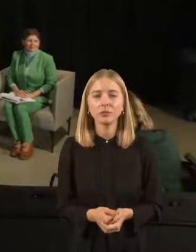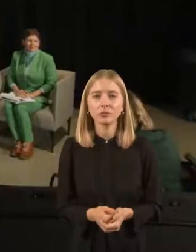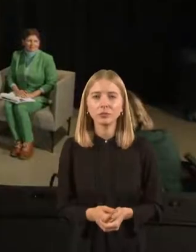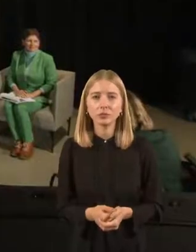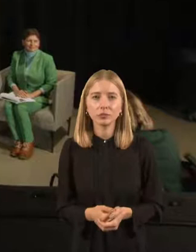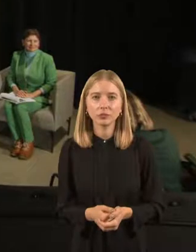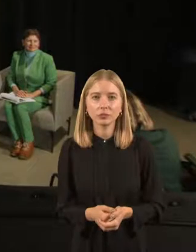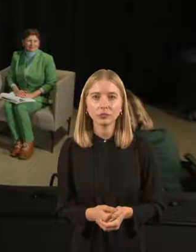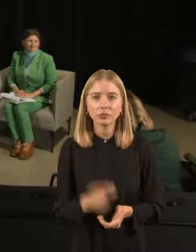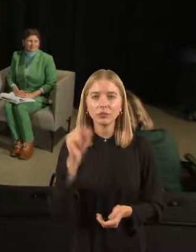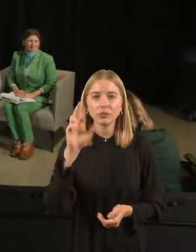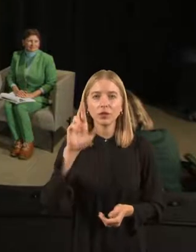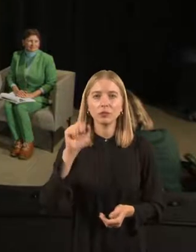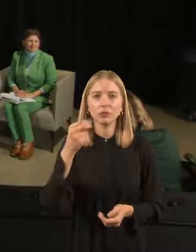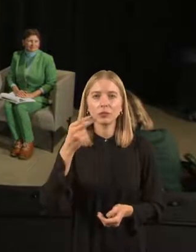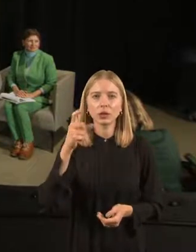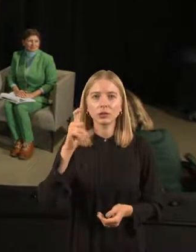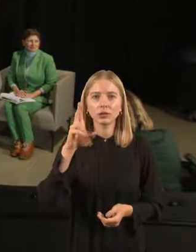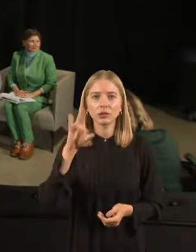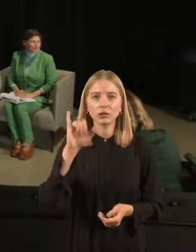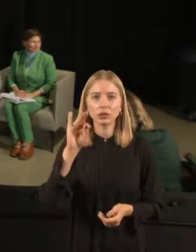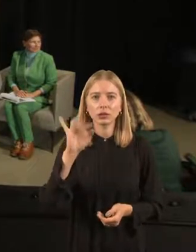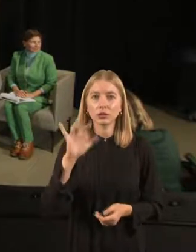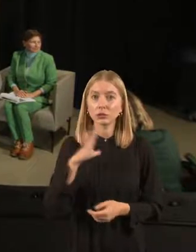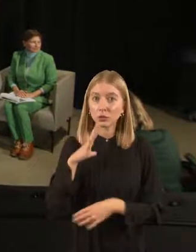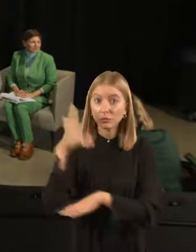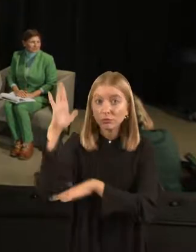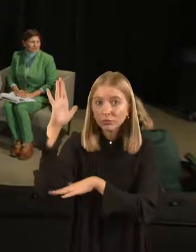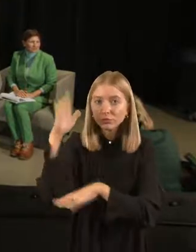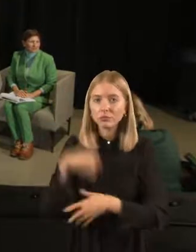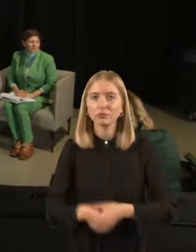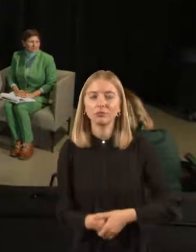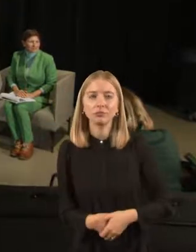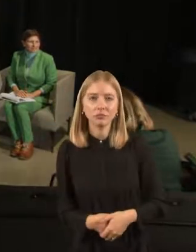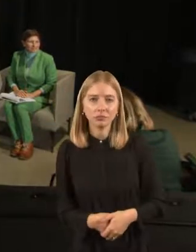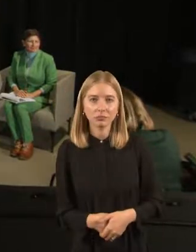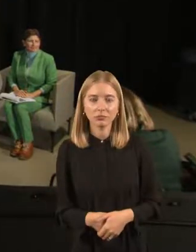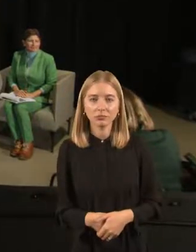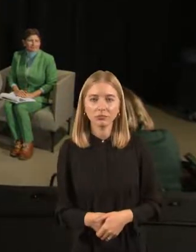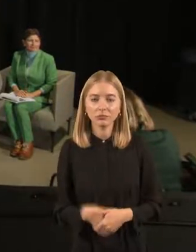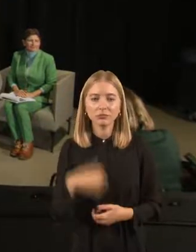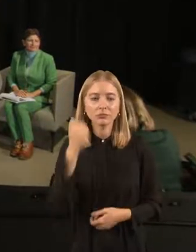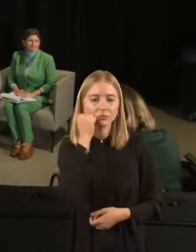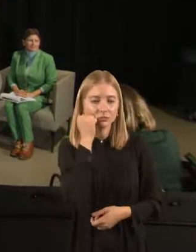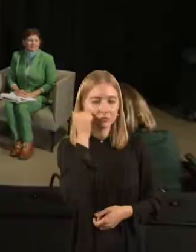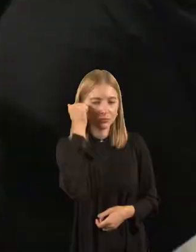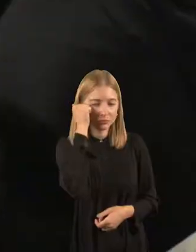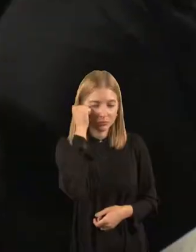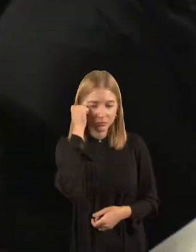you like to respond? No. One more question. Mr. Pranskietis.